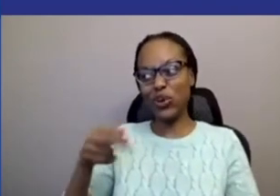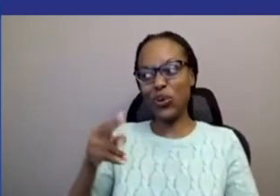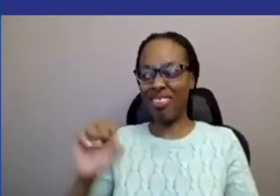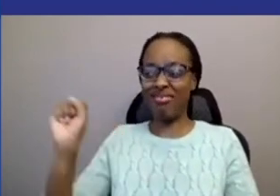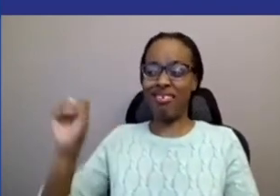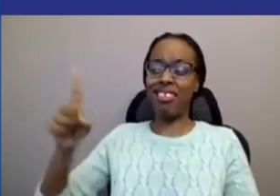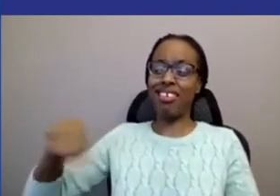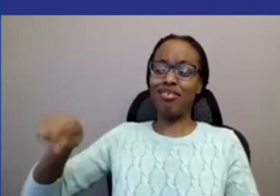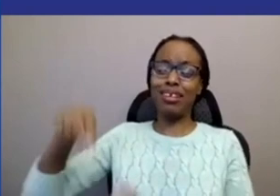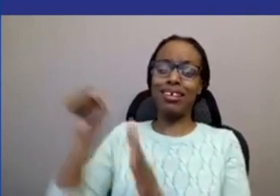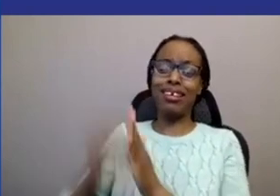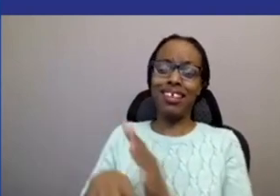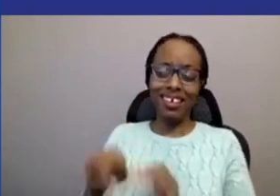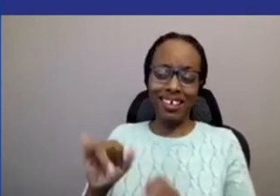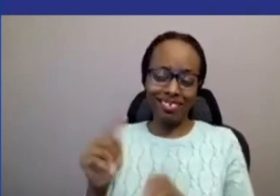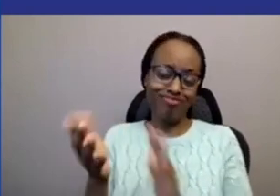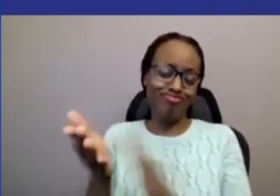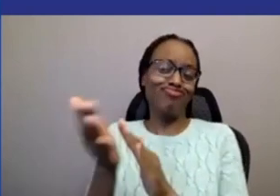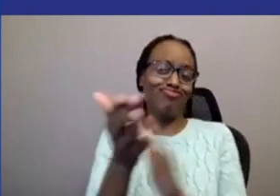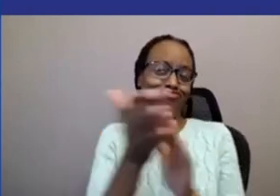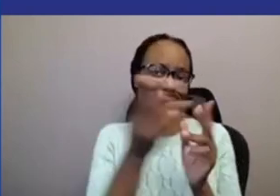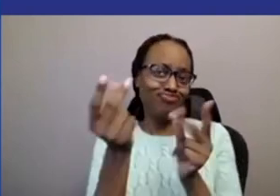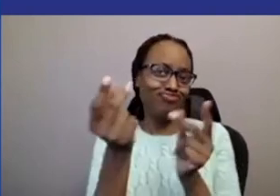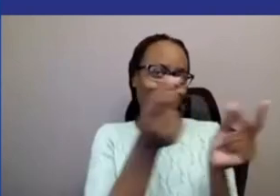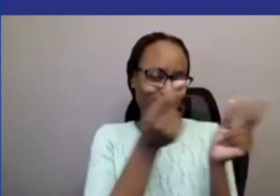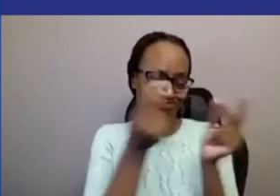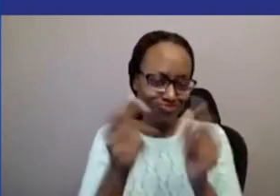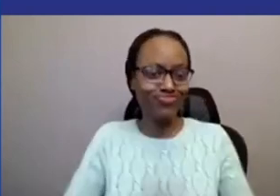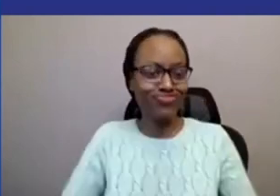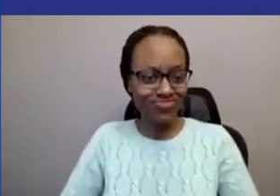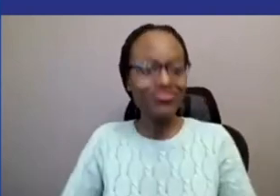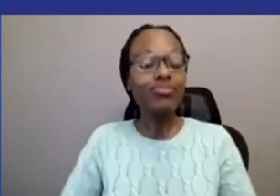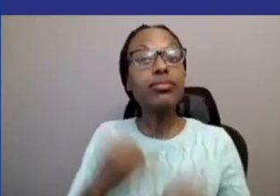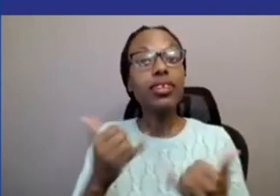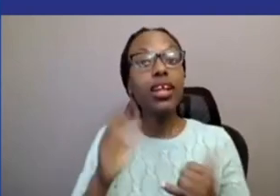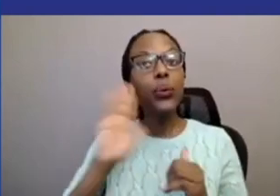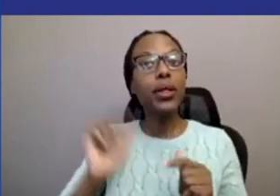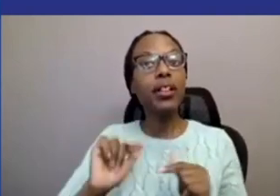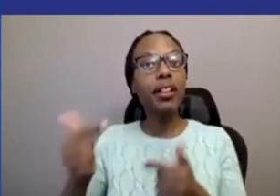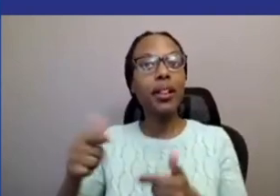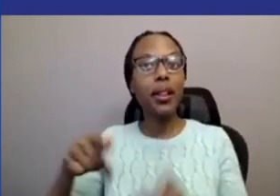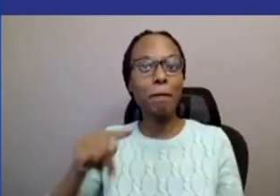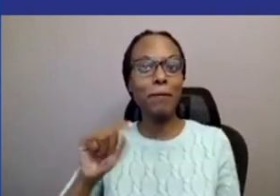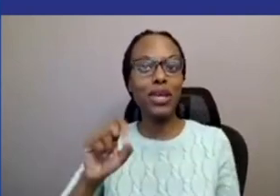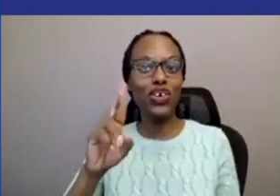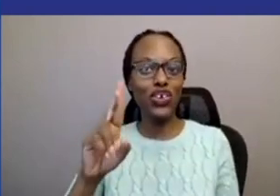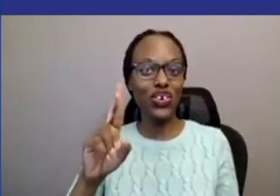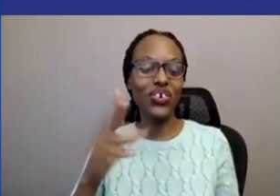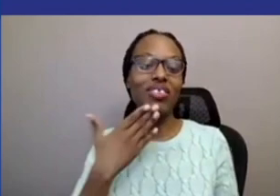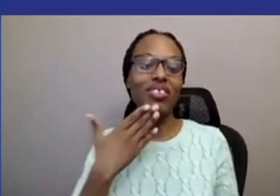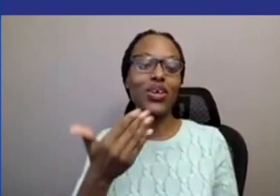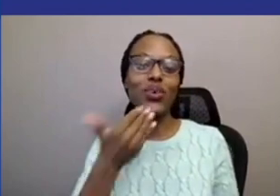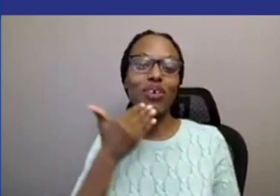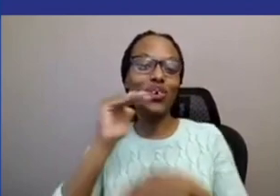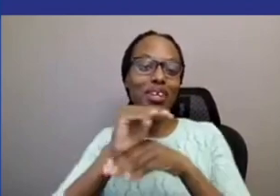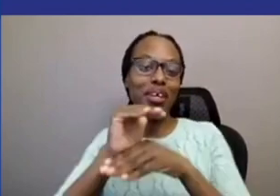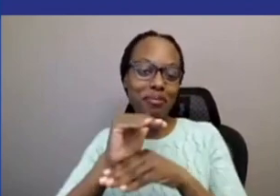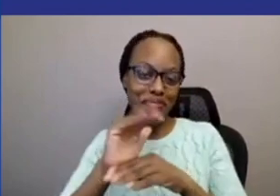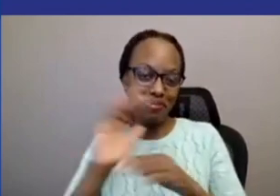out. Thank you so much. I'm going to swing it back to Peter. Thank you and have a good night.